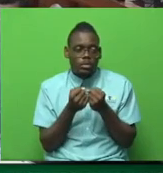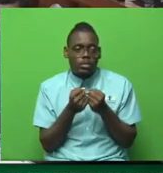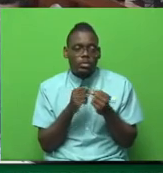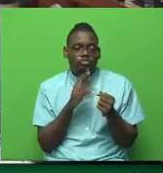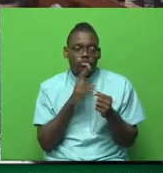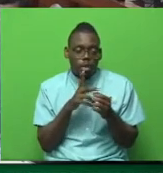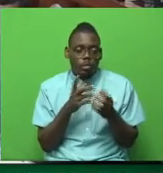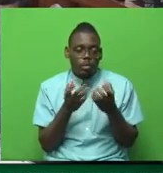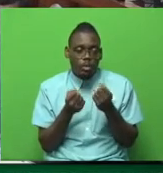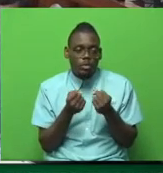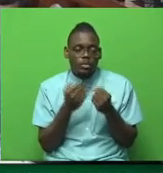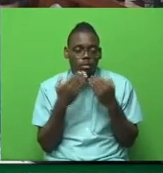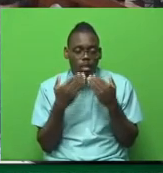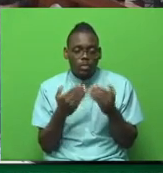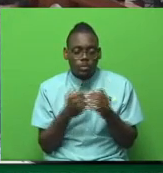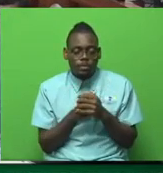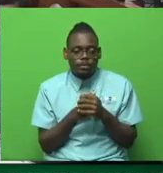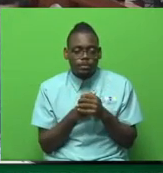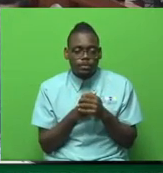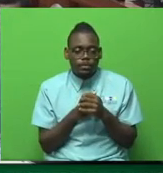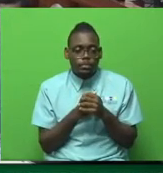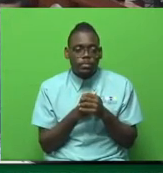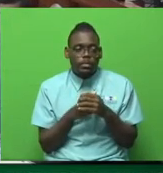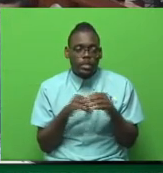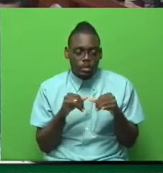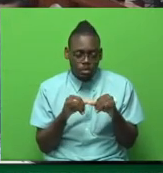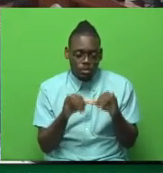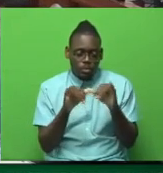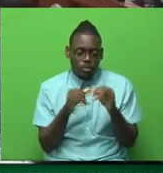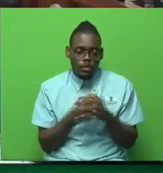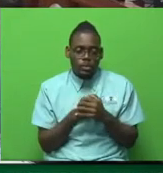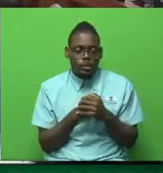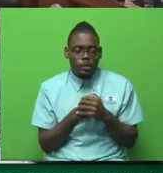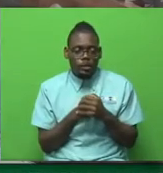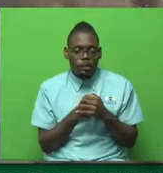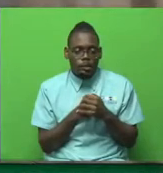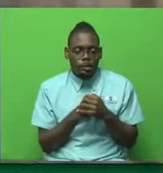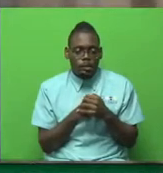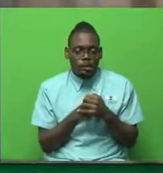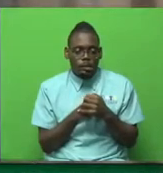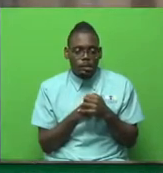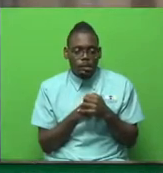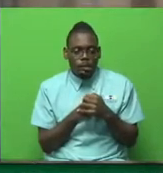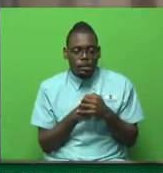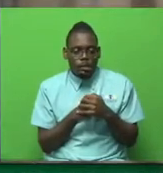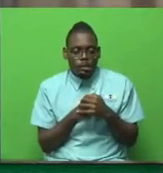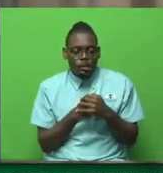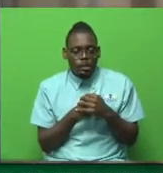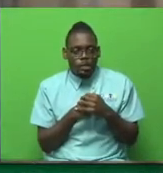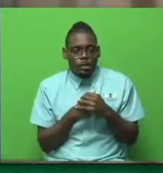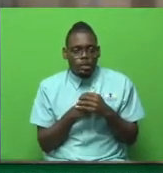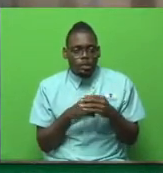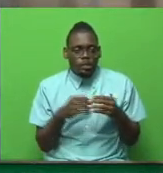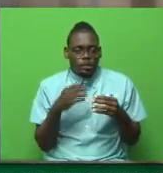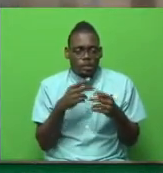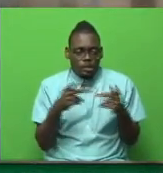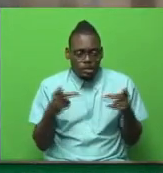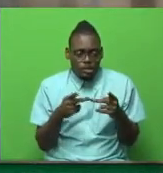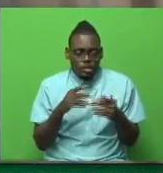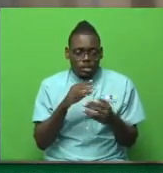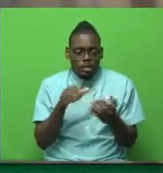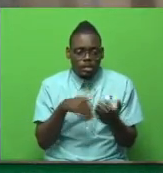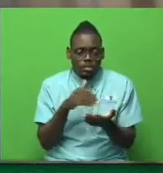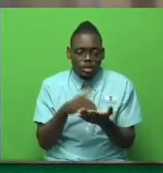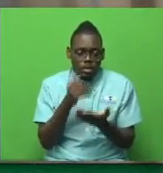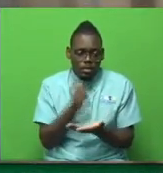if I can have that extra time on speaker please proceed Madam speaker the data from the Central Bank website shows clearly